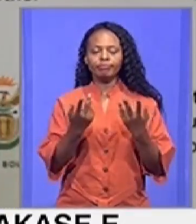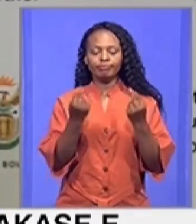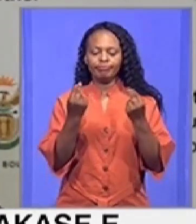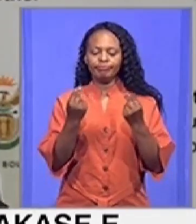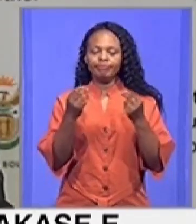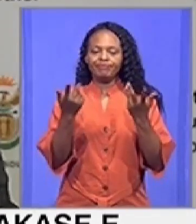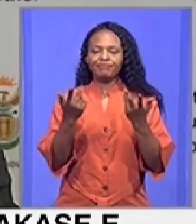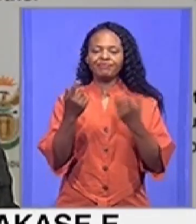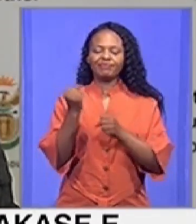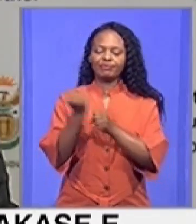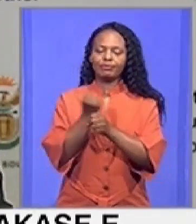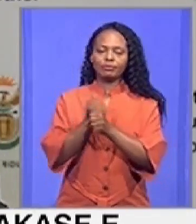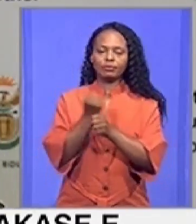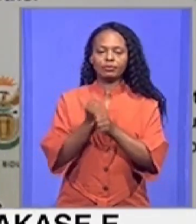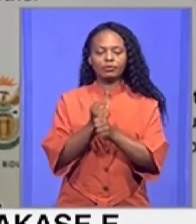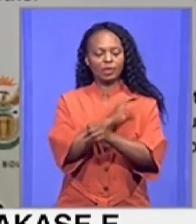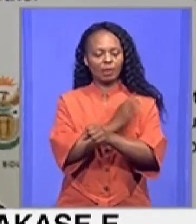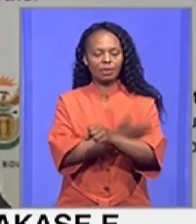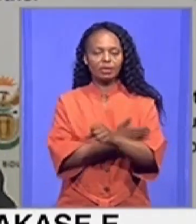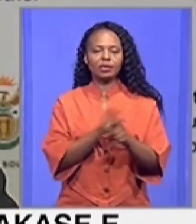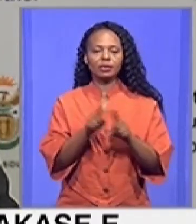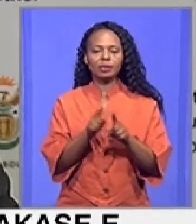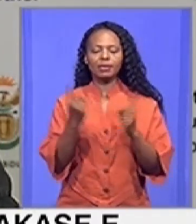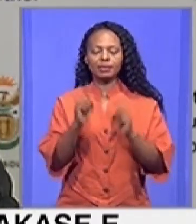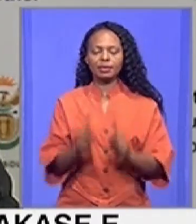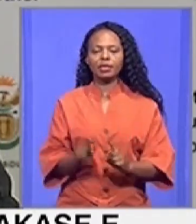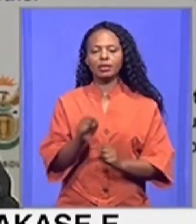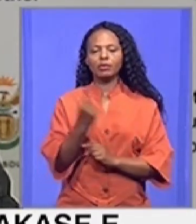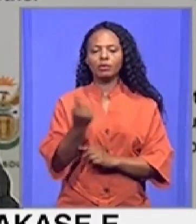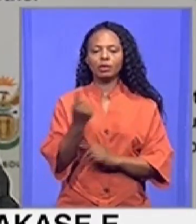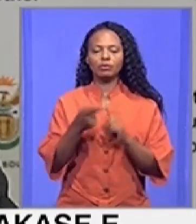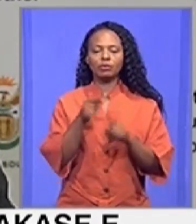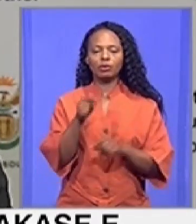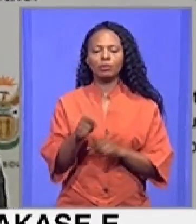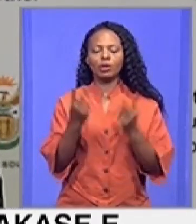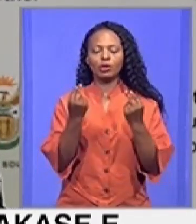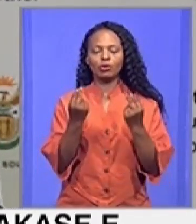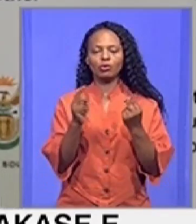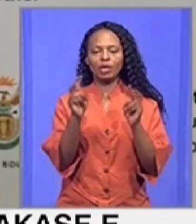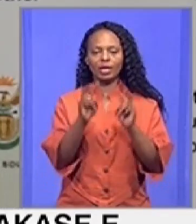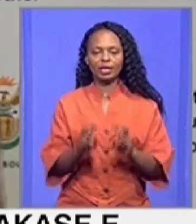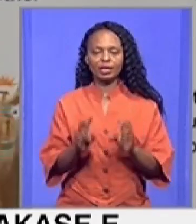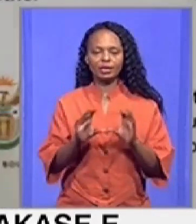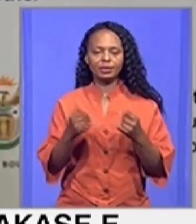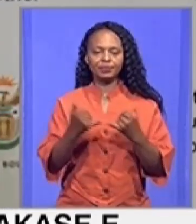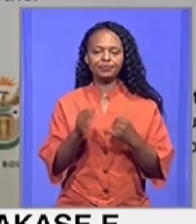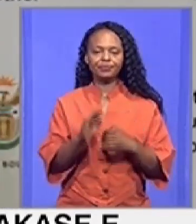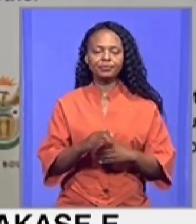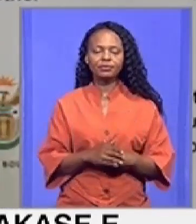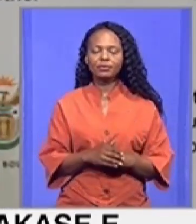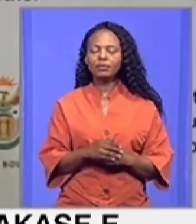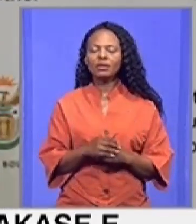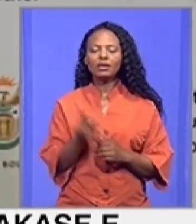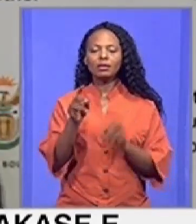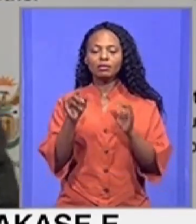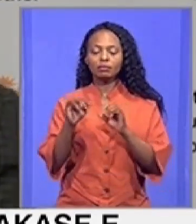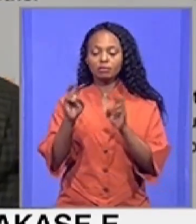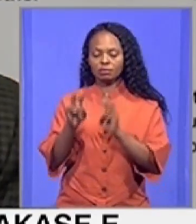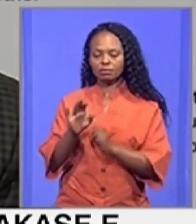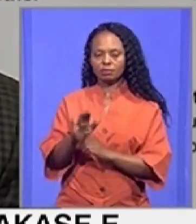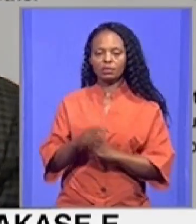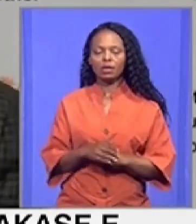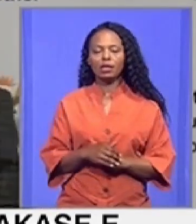generating capacity, especially the ones that are coming from renewable energy sources. So, as indicated